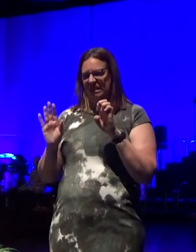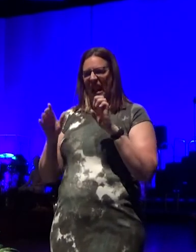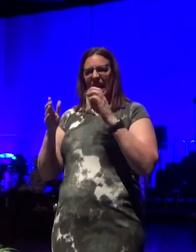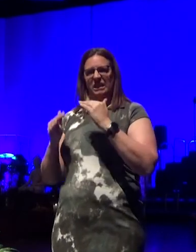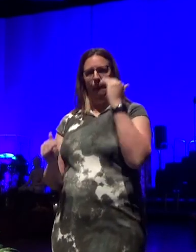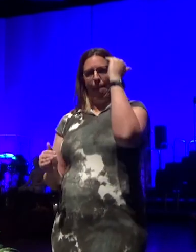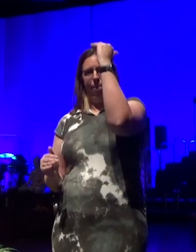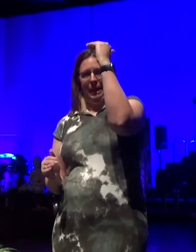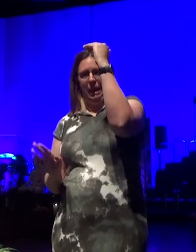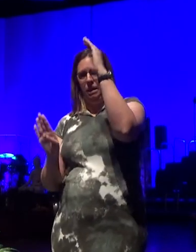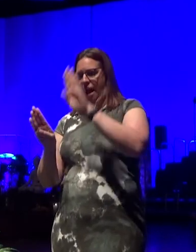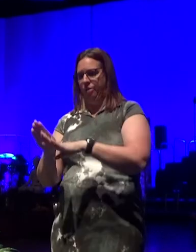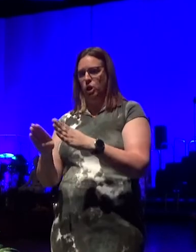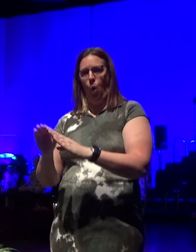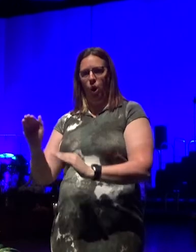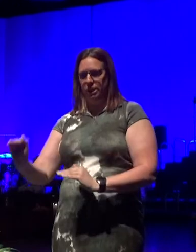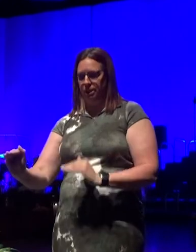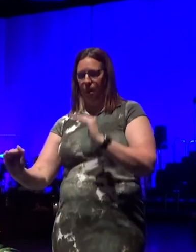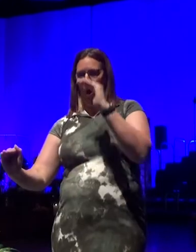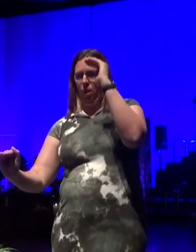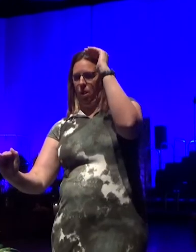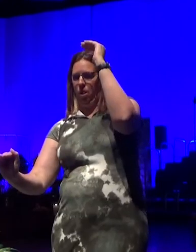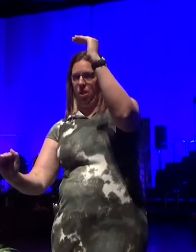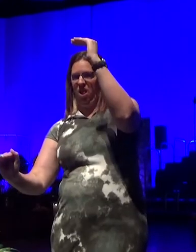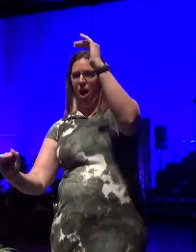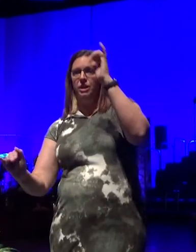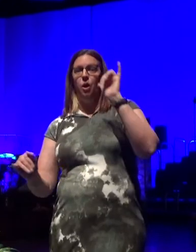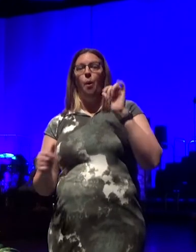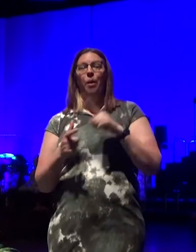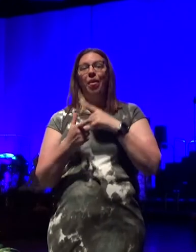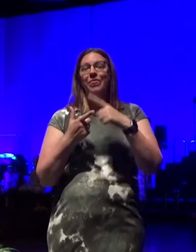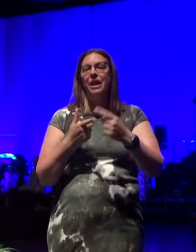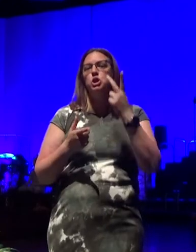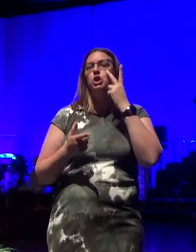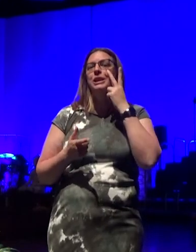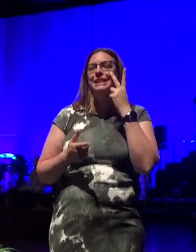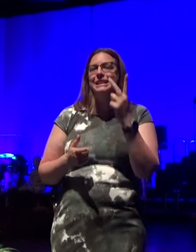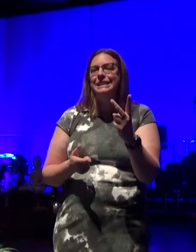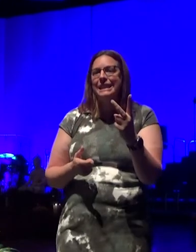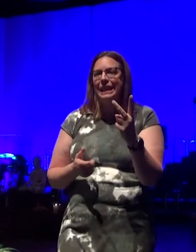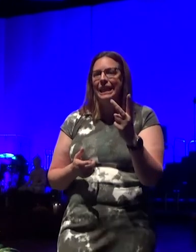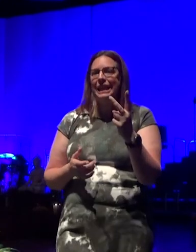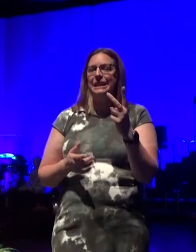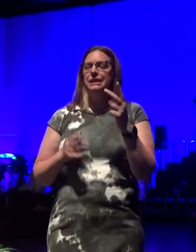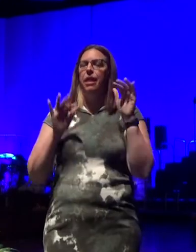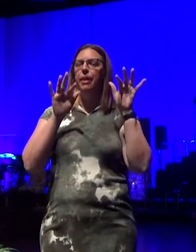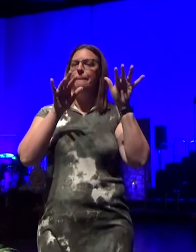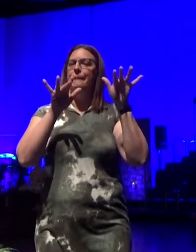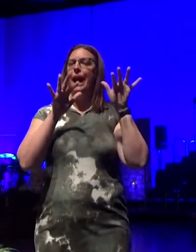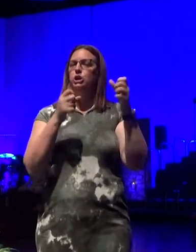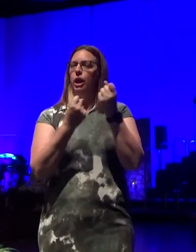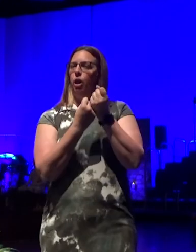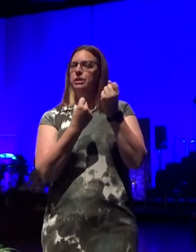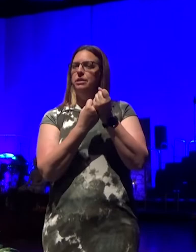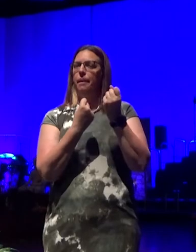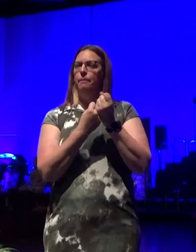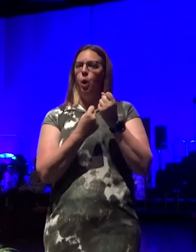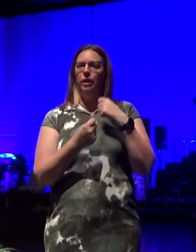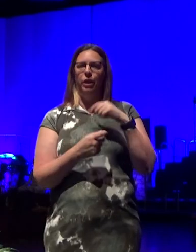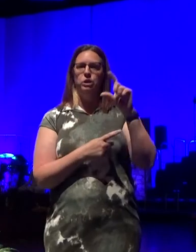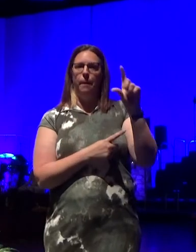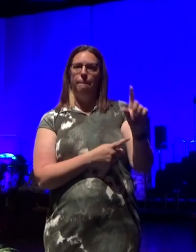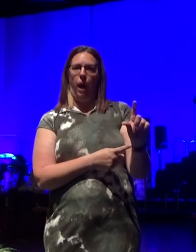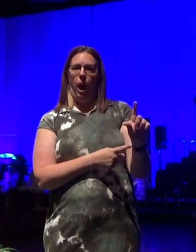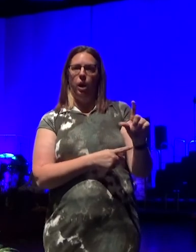magical support begins to come in, because she sees a little bottle on the table. And what's it say?